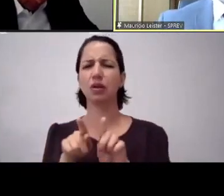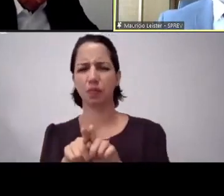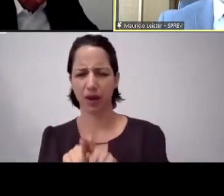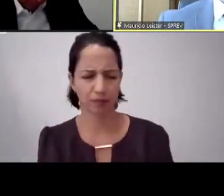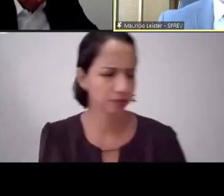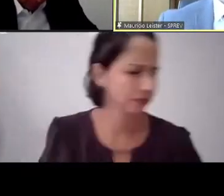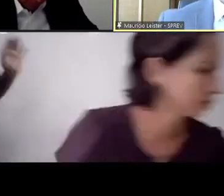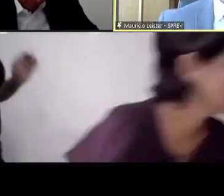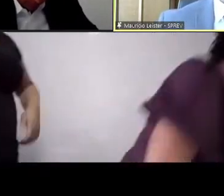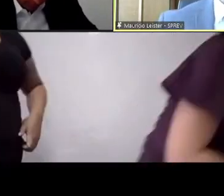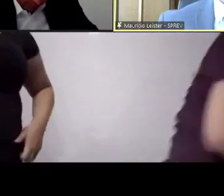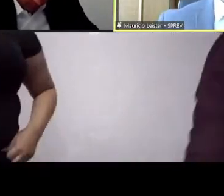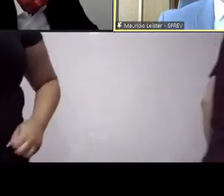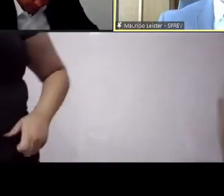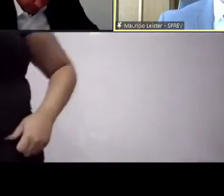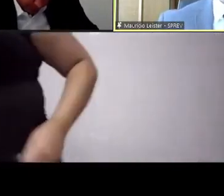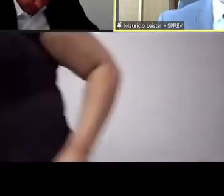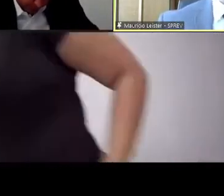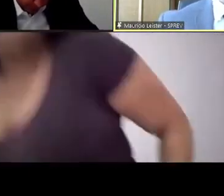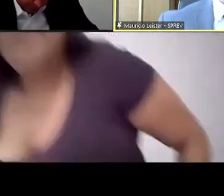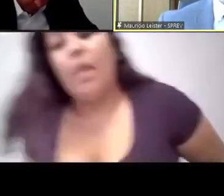and we have Finatec, Abrap,